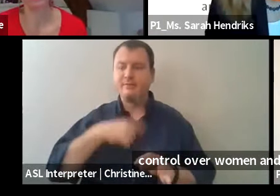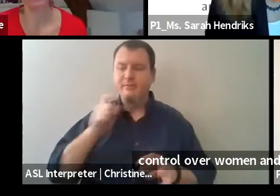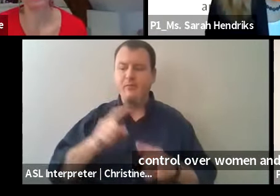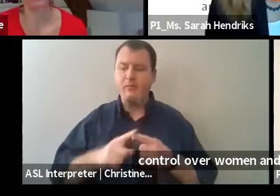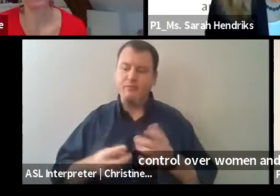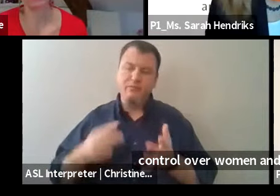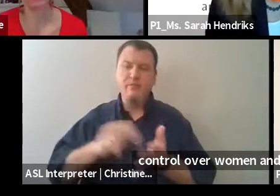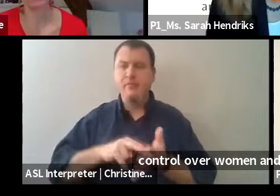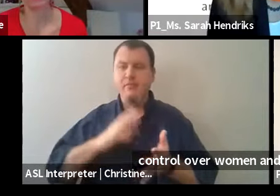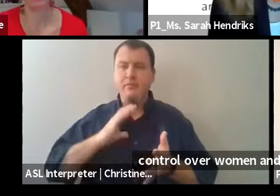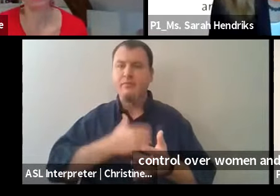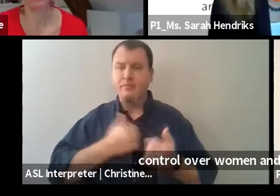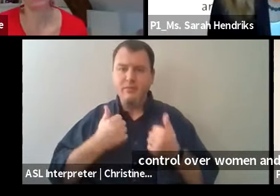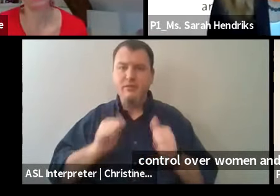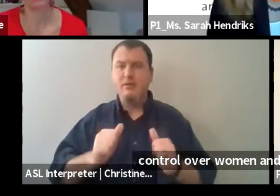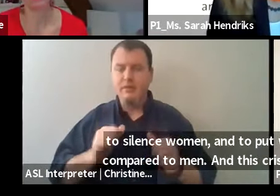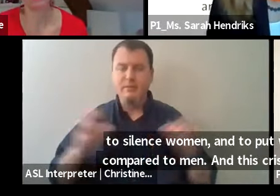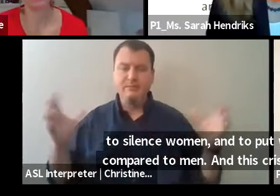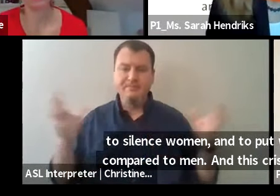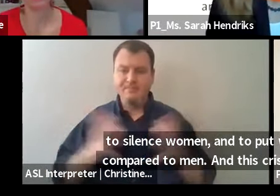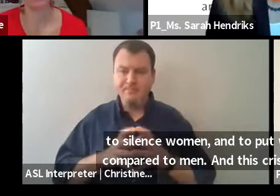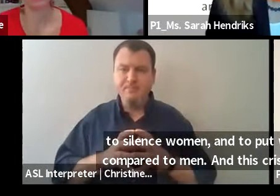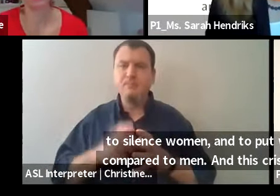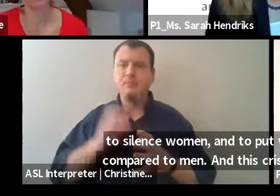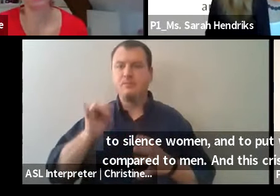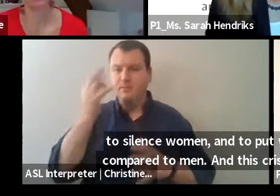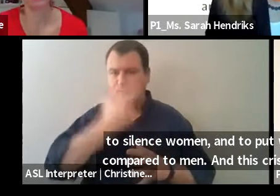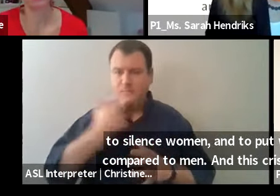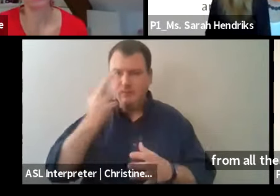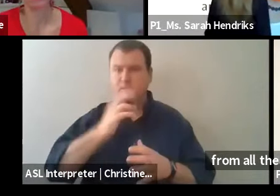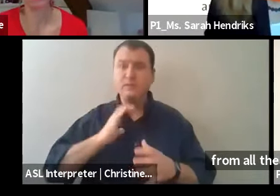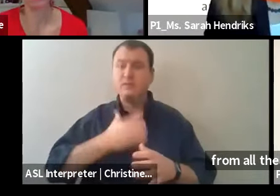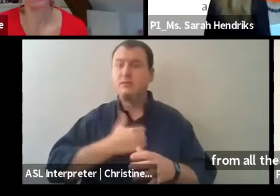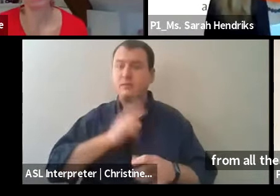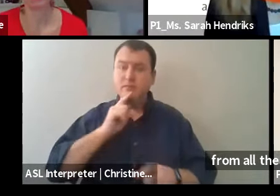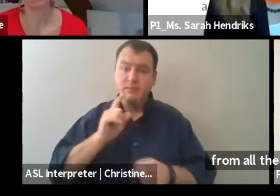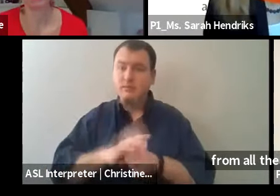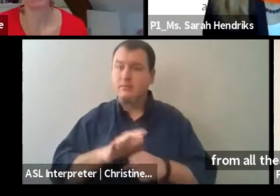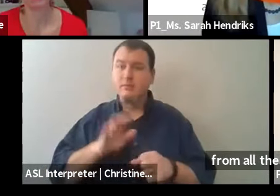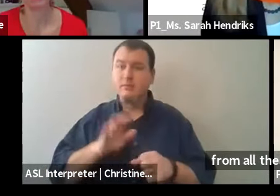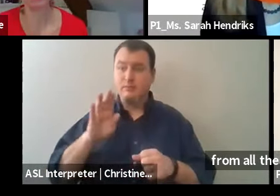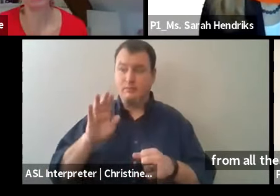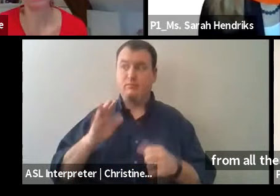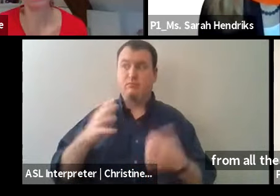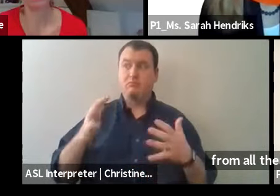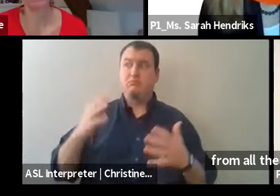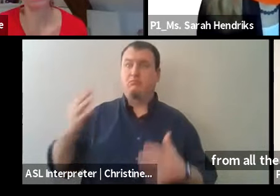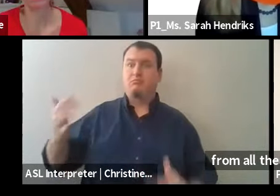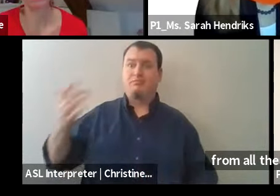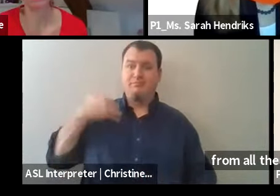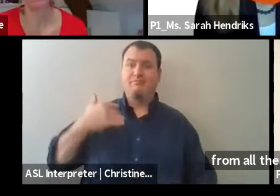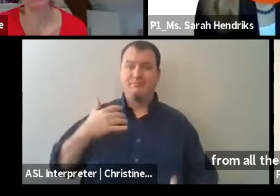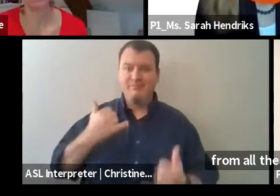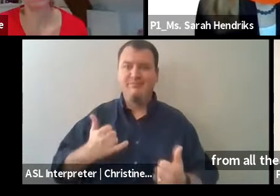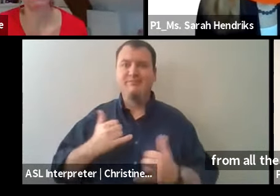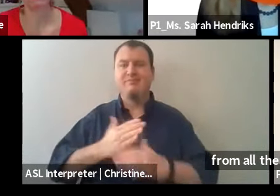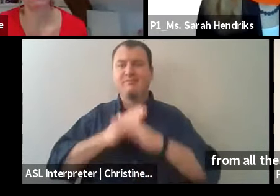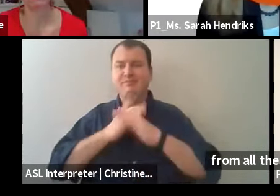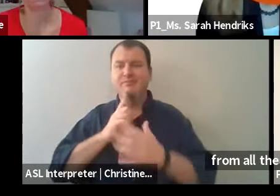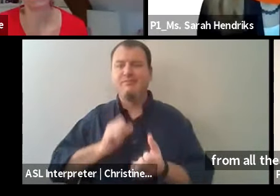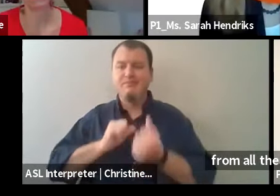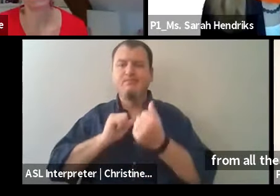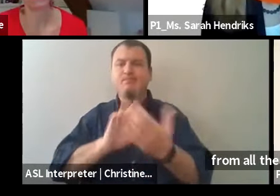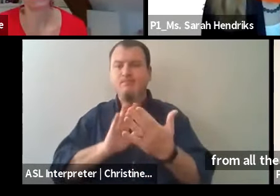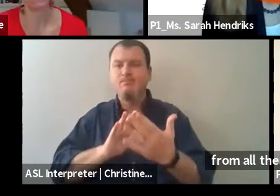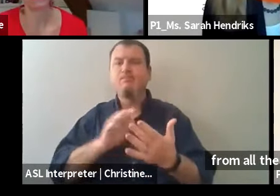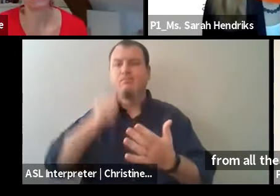efforts, our collective efforts, in realizing the commitments already made by states to prevent and address the full continuum of